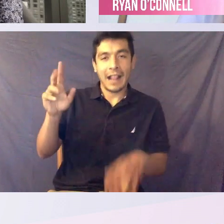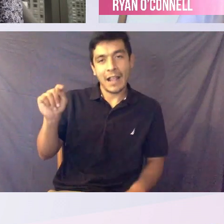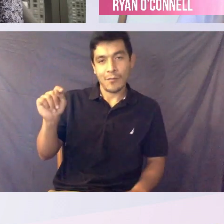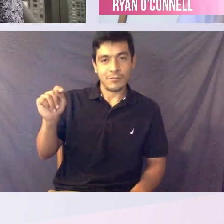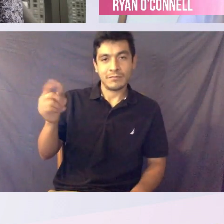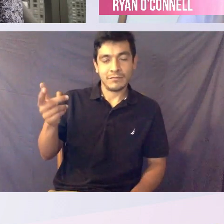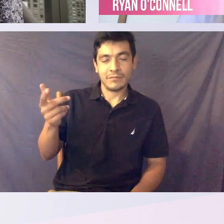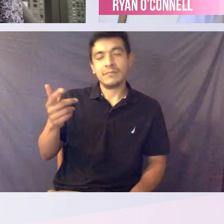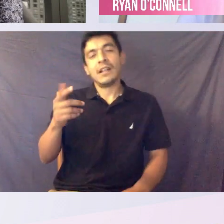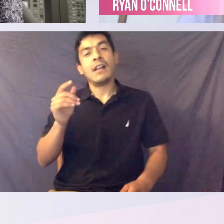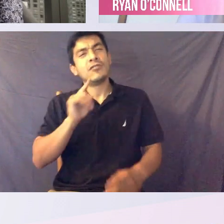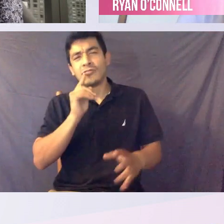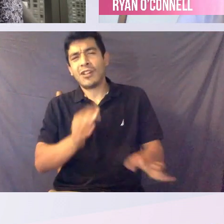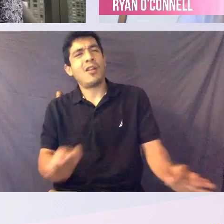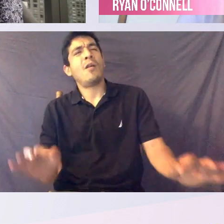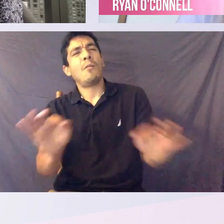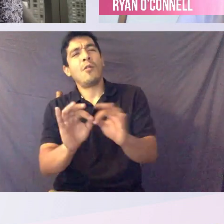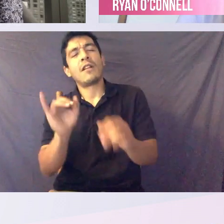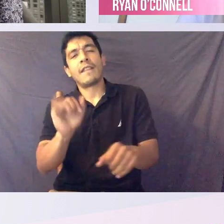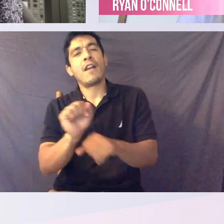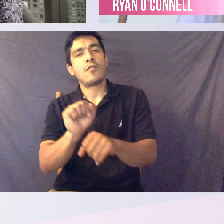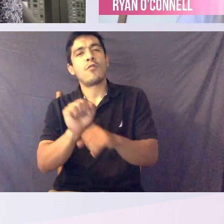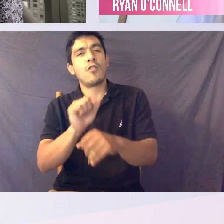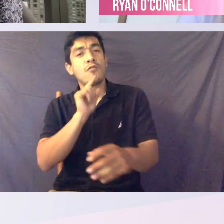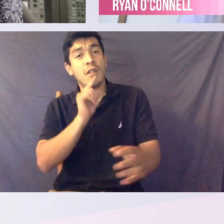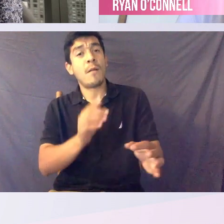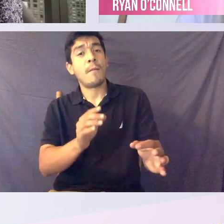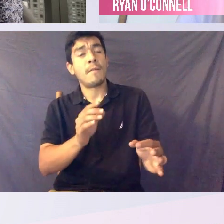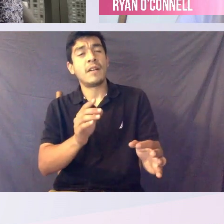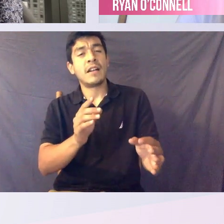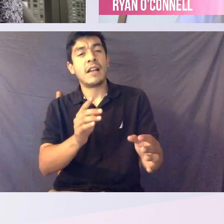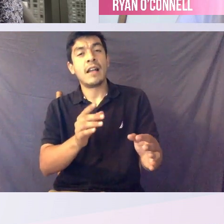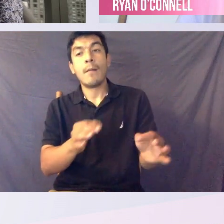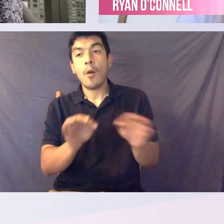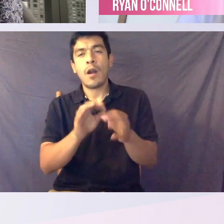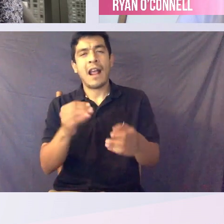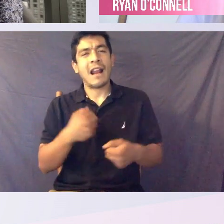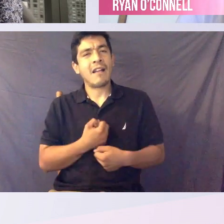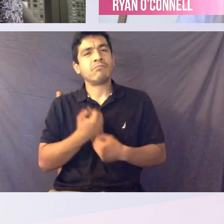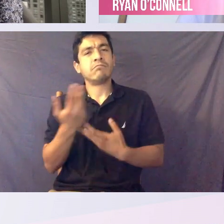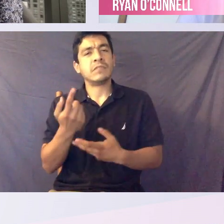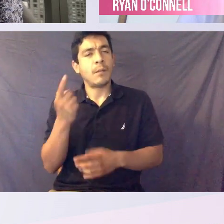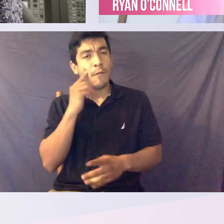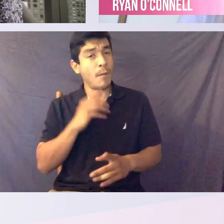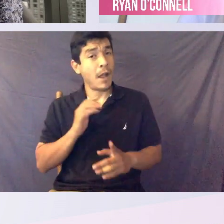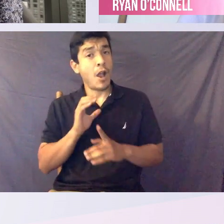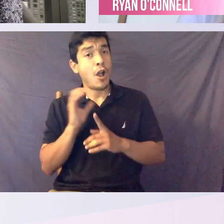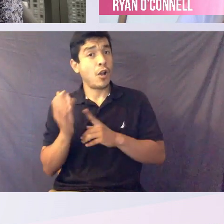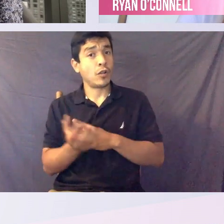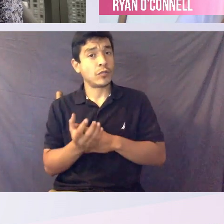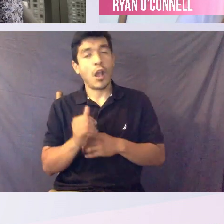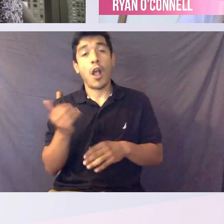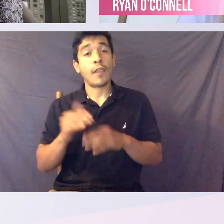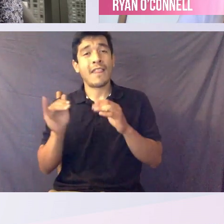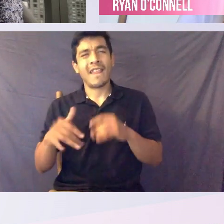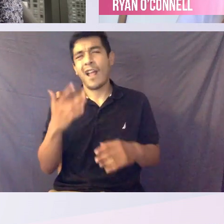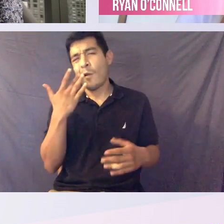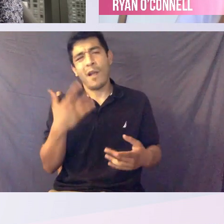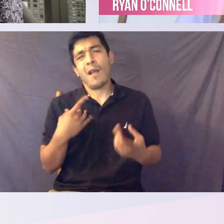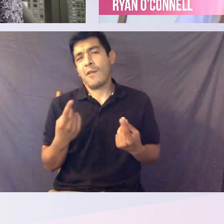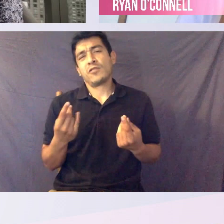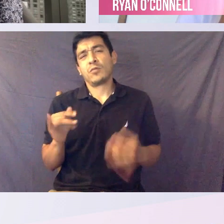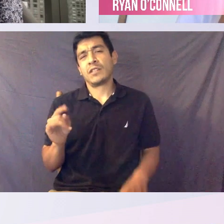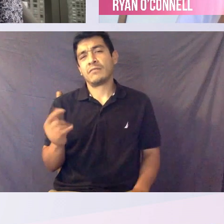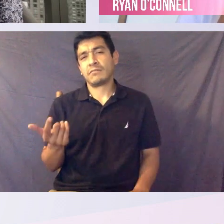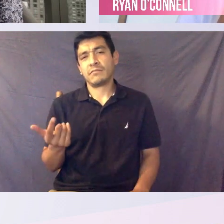work is meaningful and that it's contributing to something to the culture, because otherwise, why the hell are you doing it?